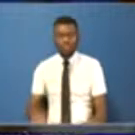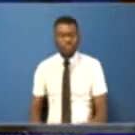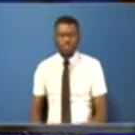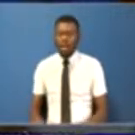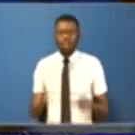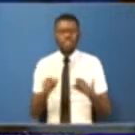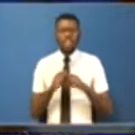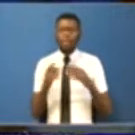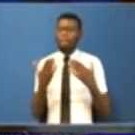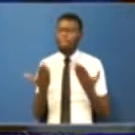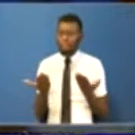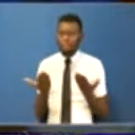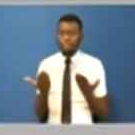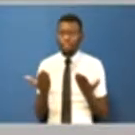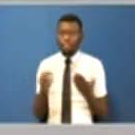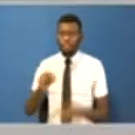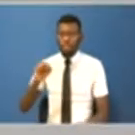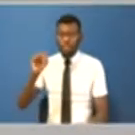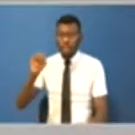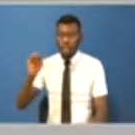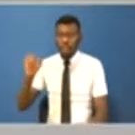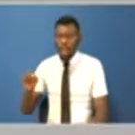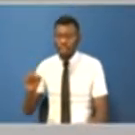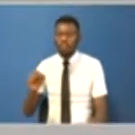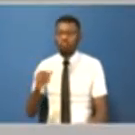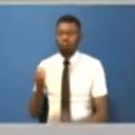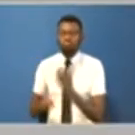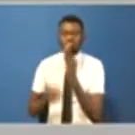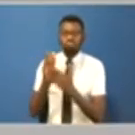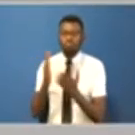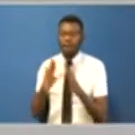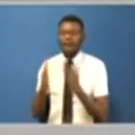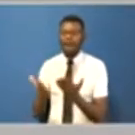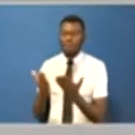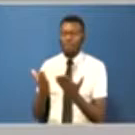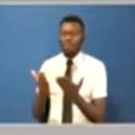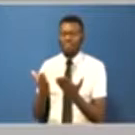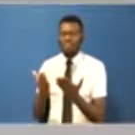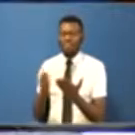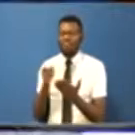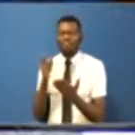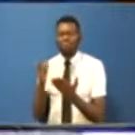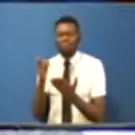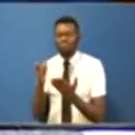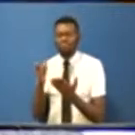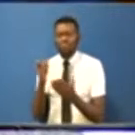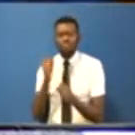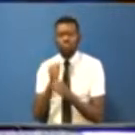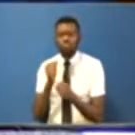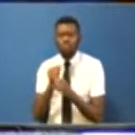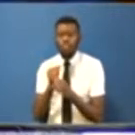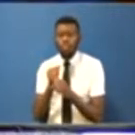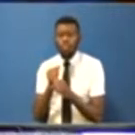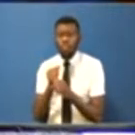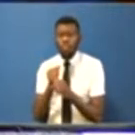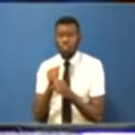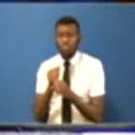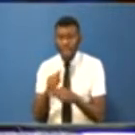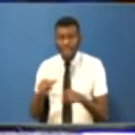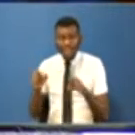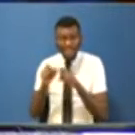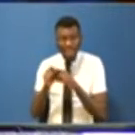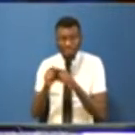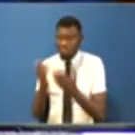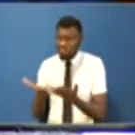we have spoken about the nms and how it came about would you have done what the ex-governor did in handing